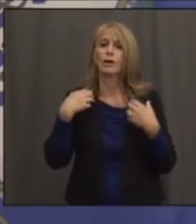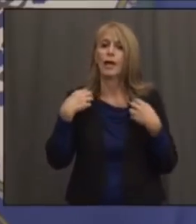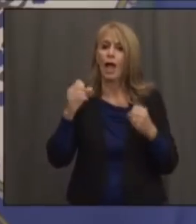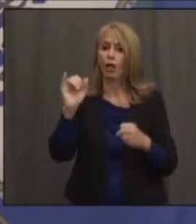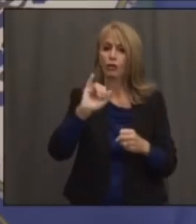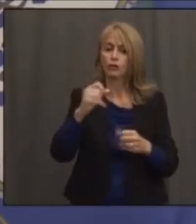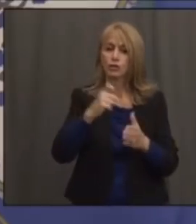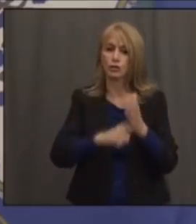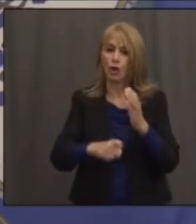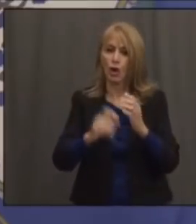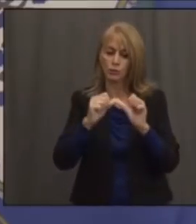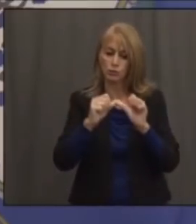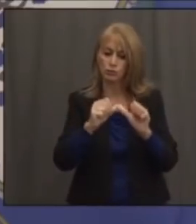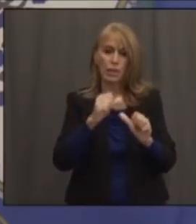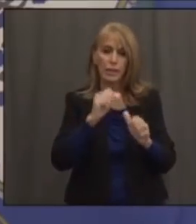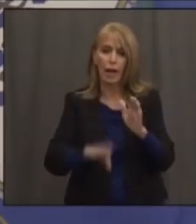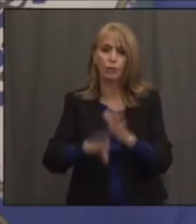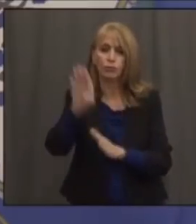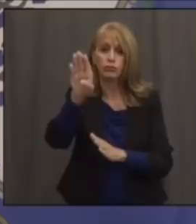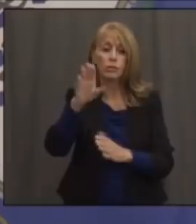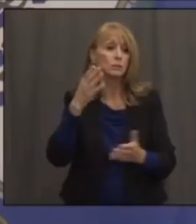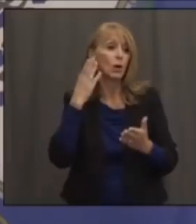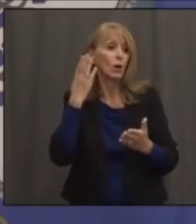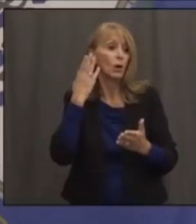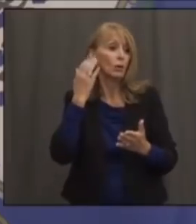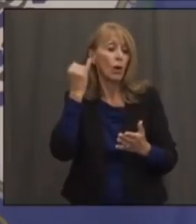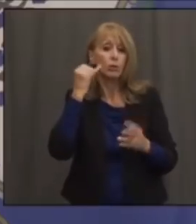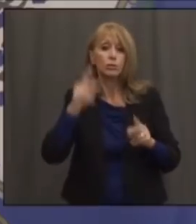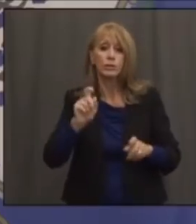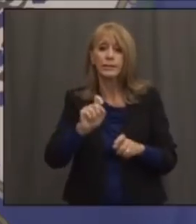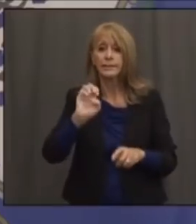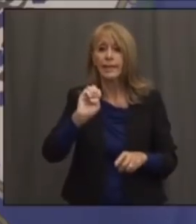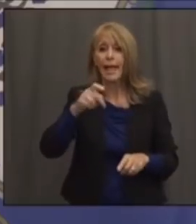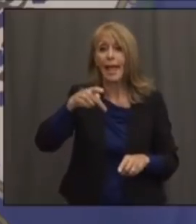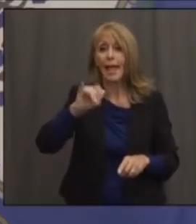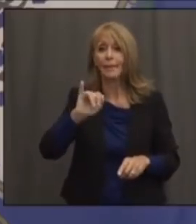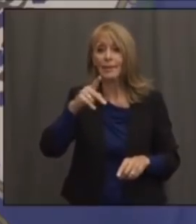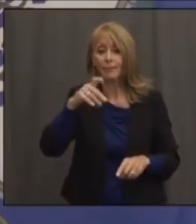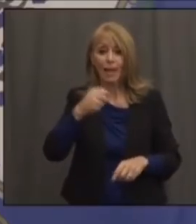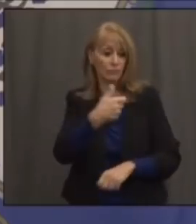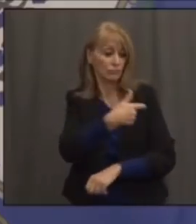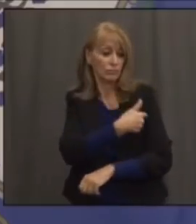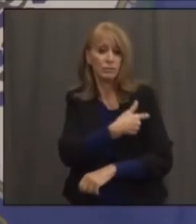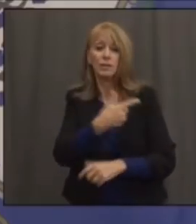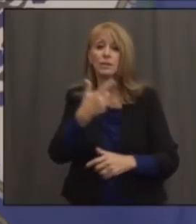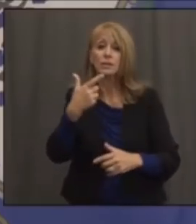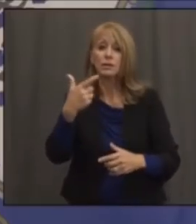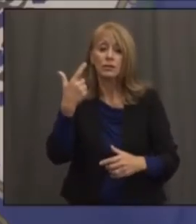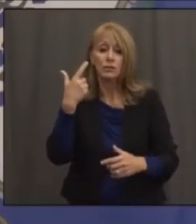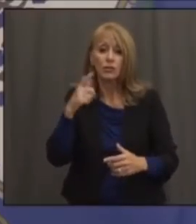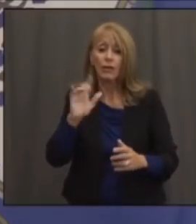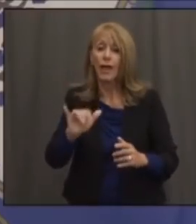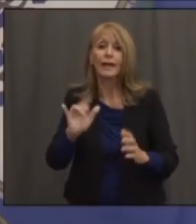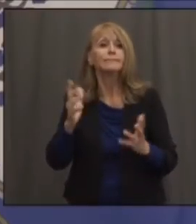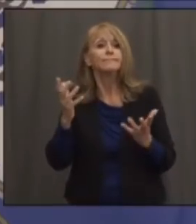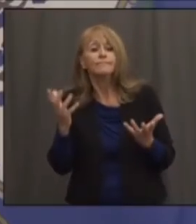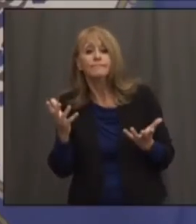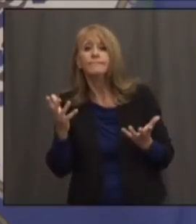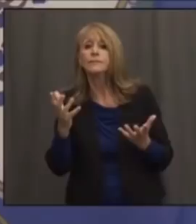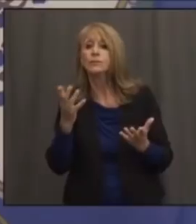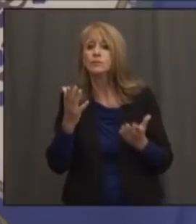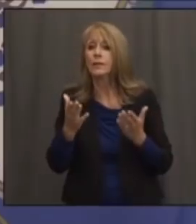give folks who maybe need an EpiPen a little more predictability in terms of those costs, but don't hold back.